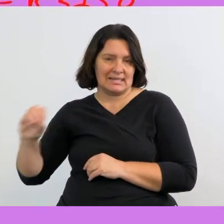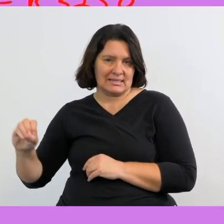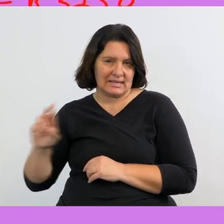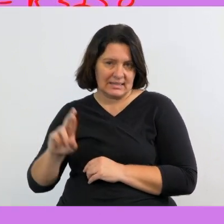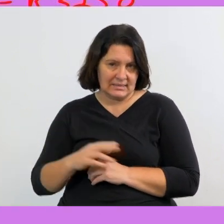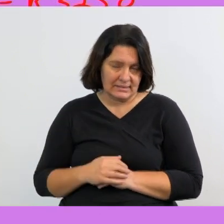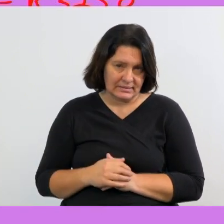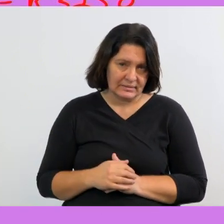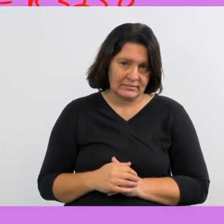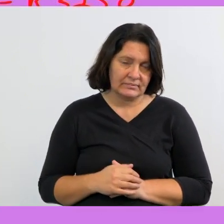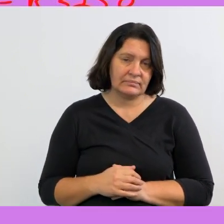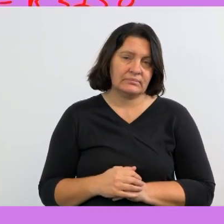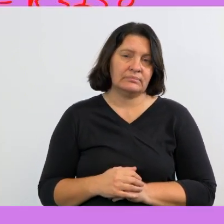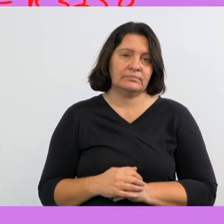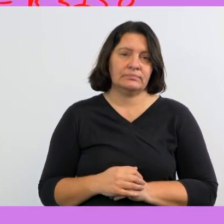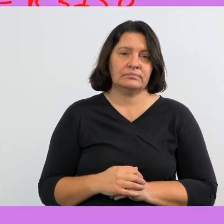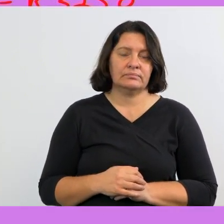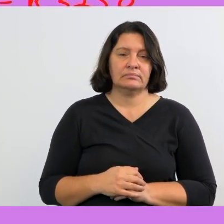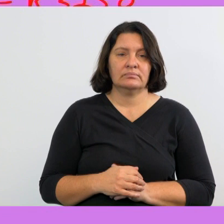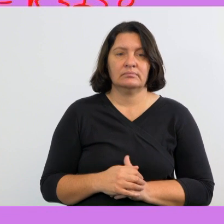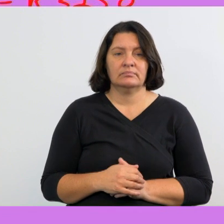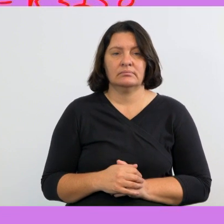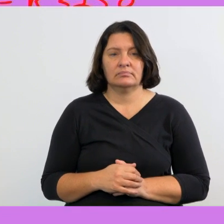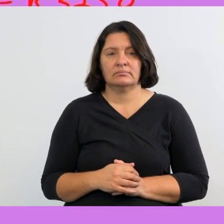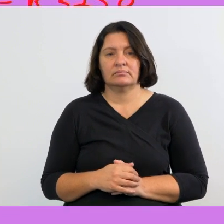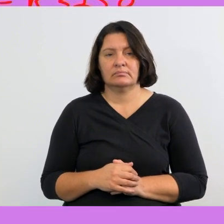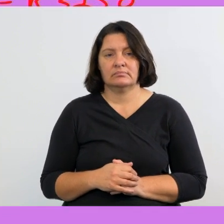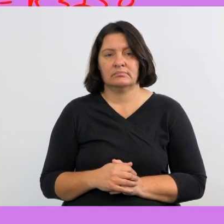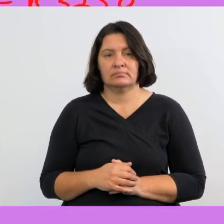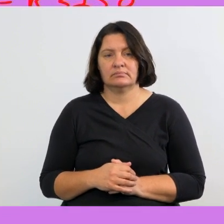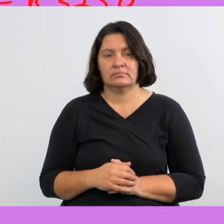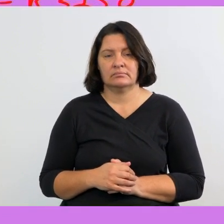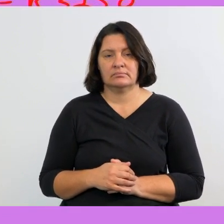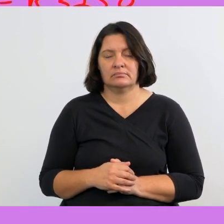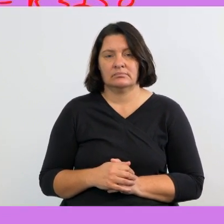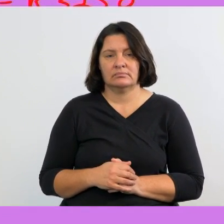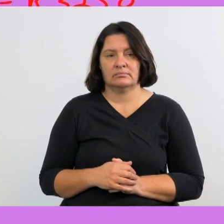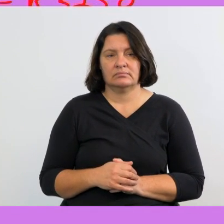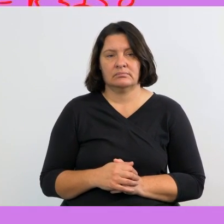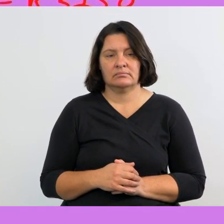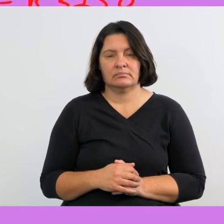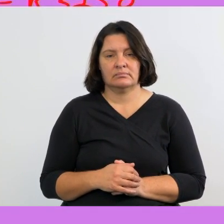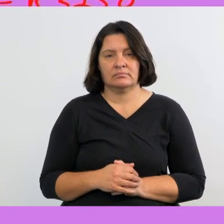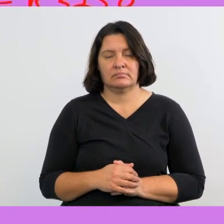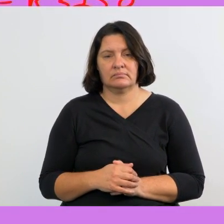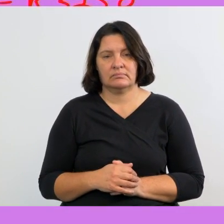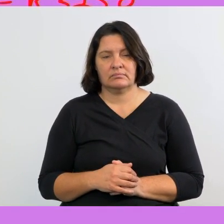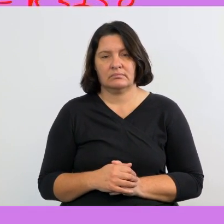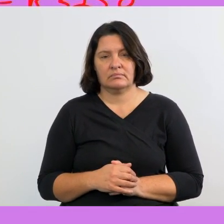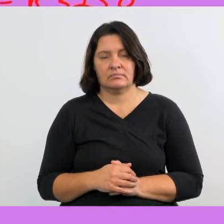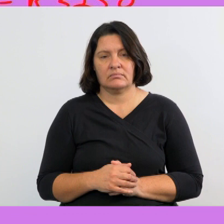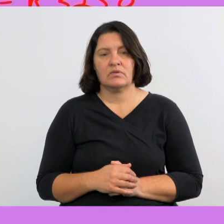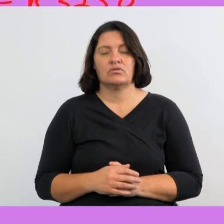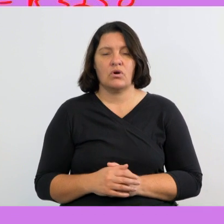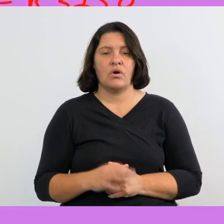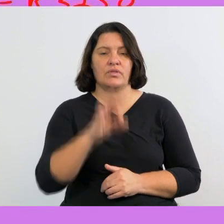to indicate there the expenses is 3,600 rand, as it indicated there,